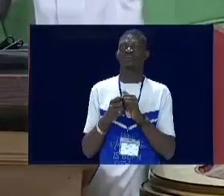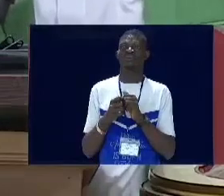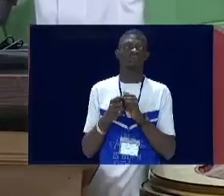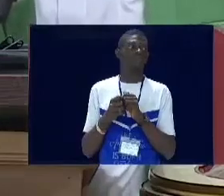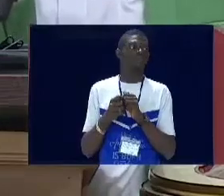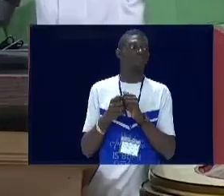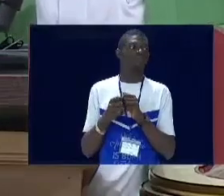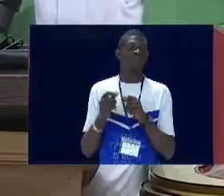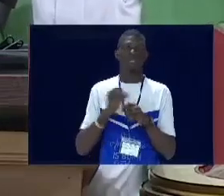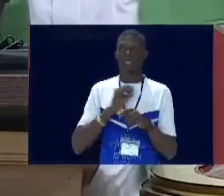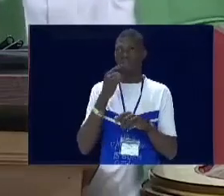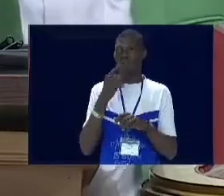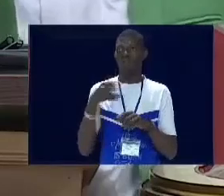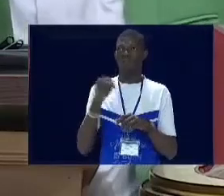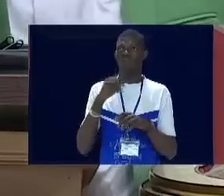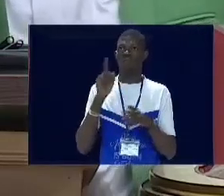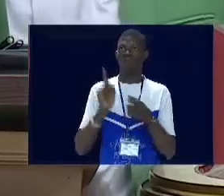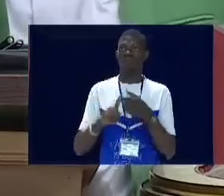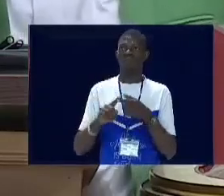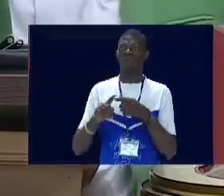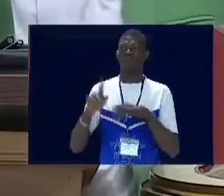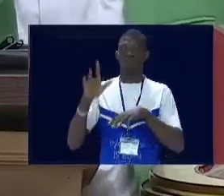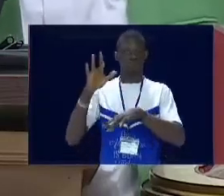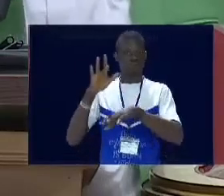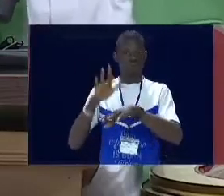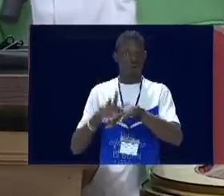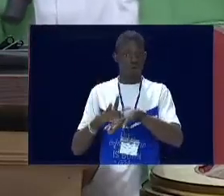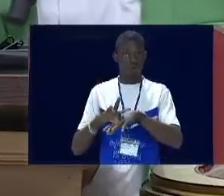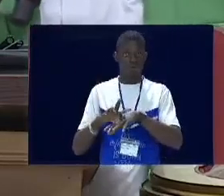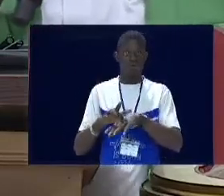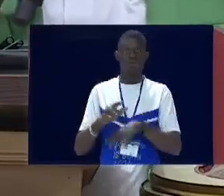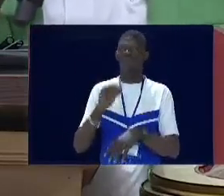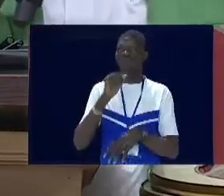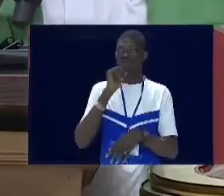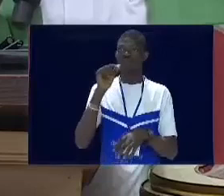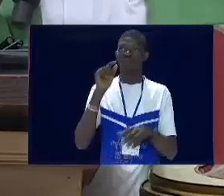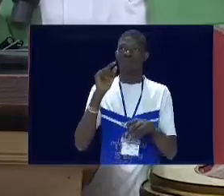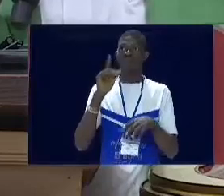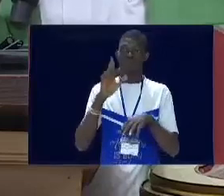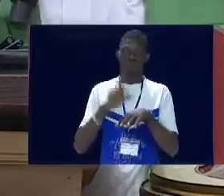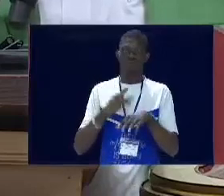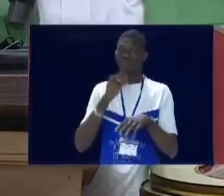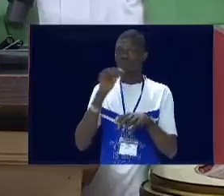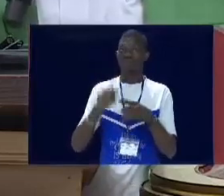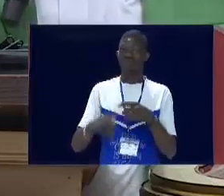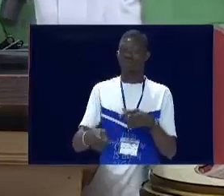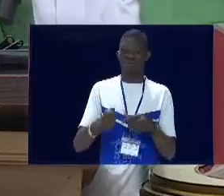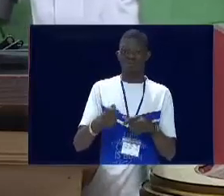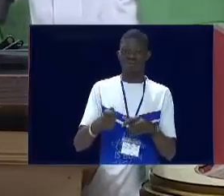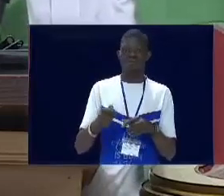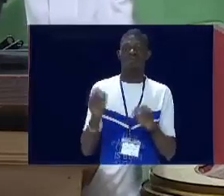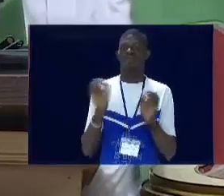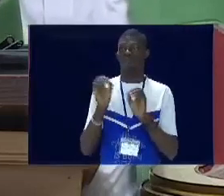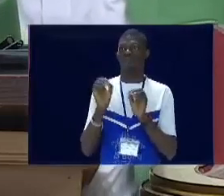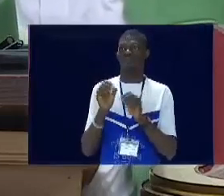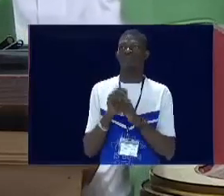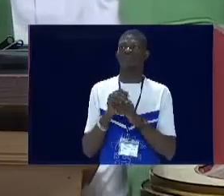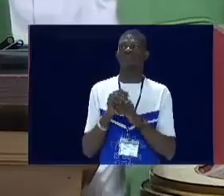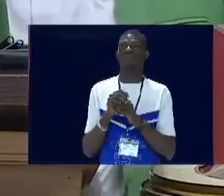told them to touch, not to hold.